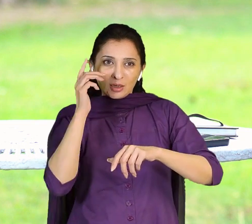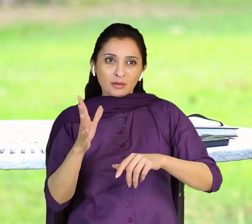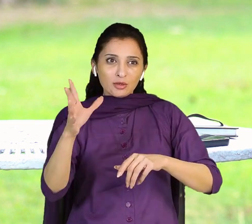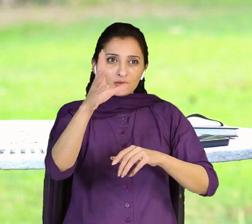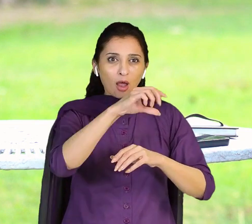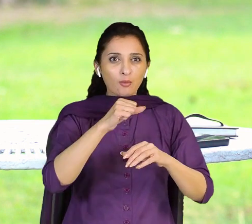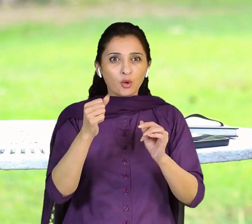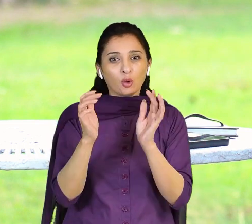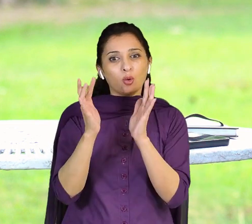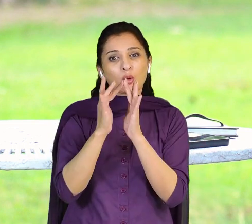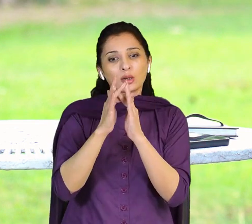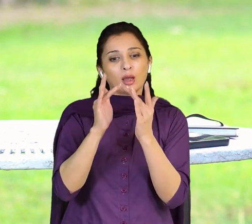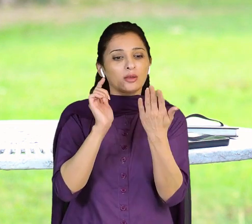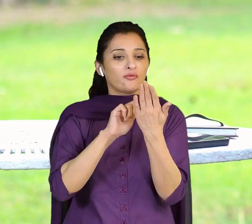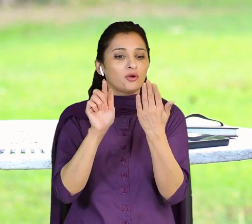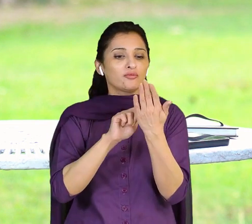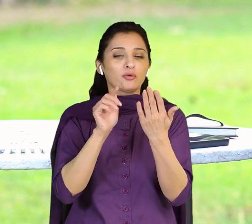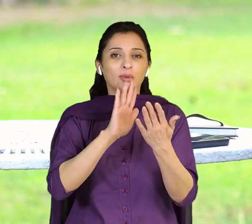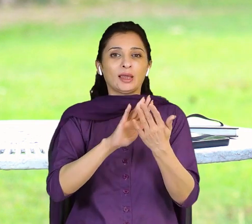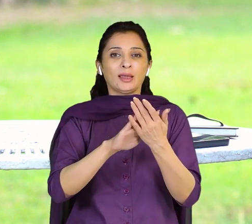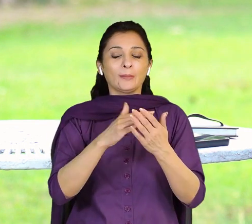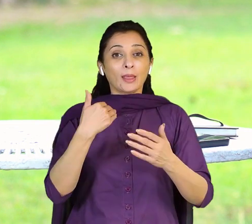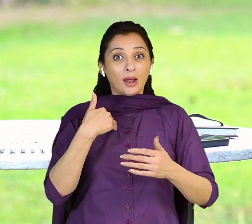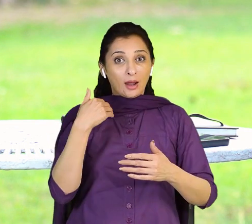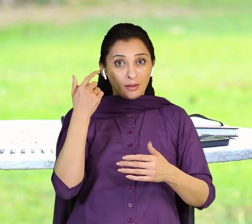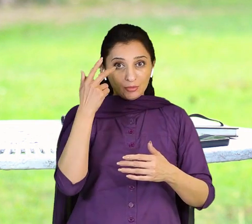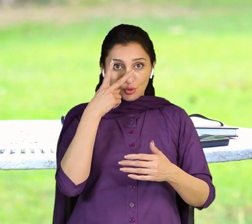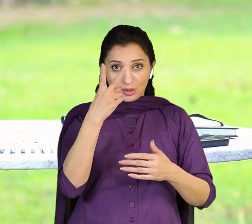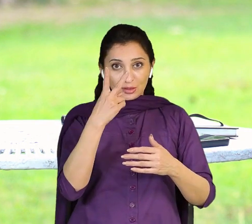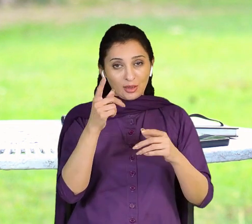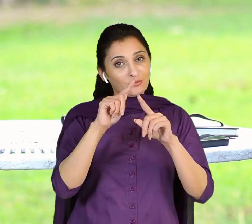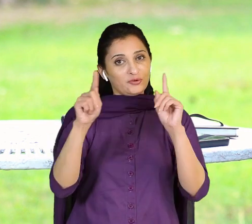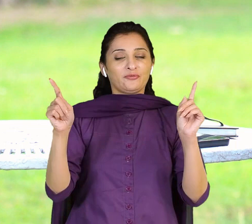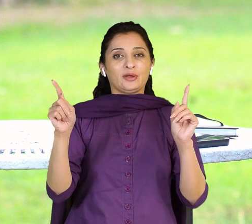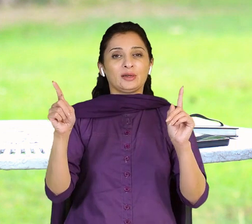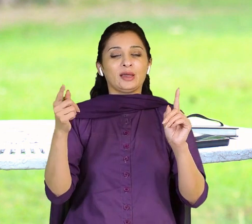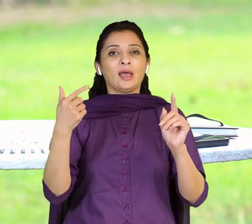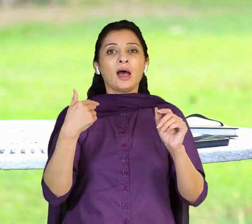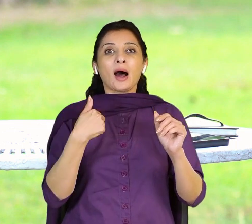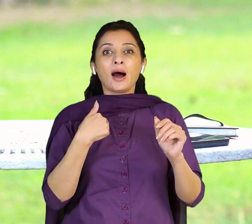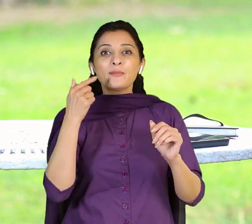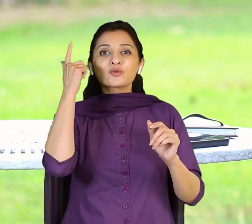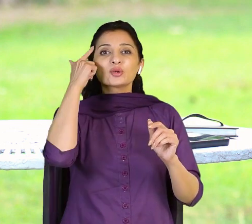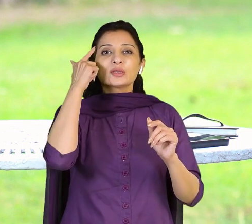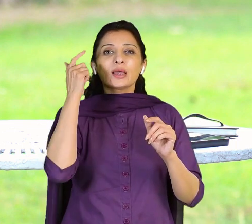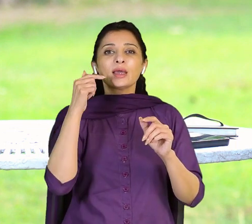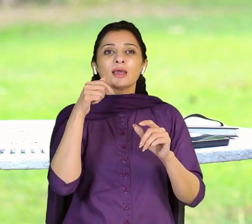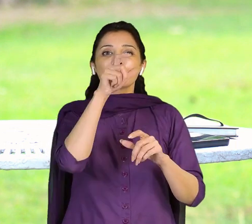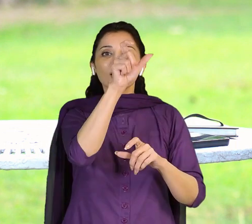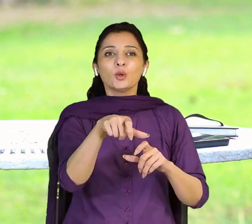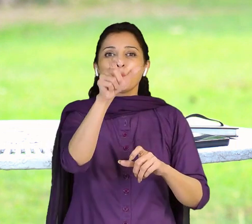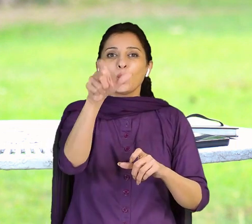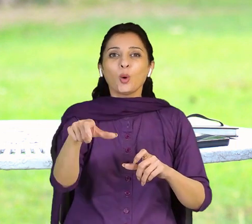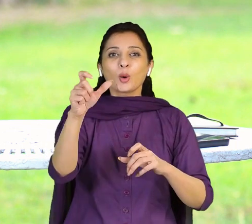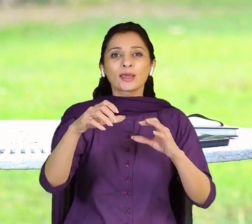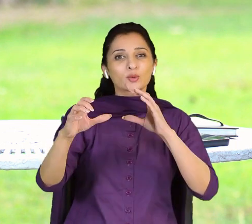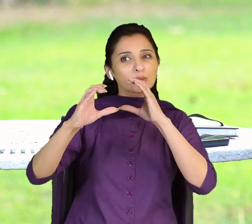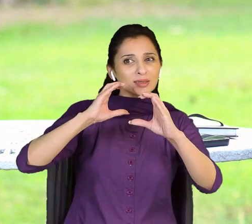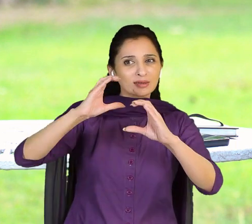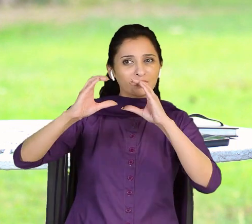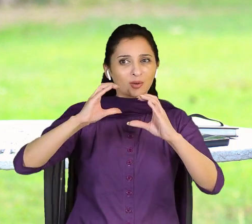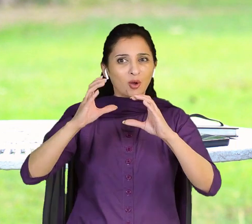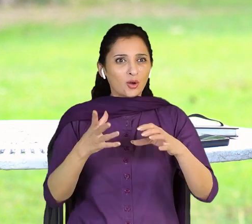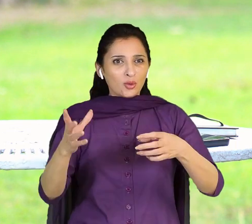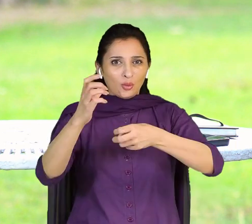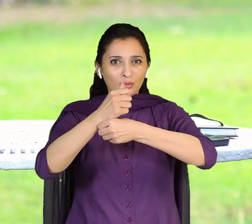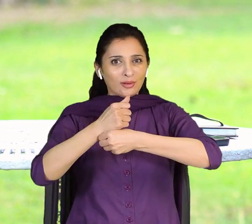of a time where everyone's online, but we see a different vision for the future. We see a future where people are cohesive with each